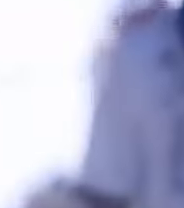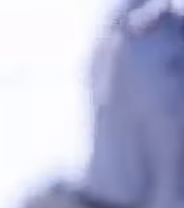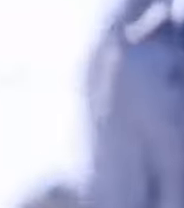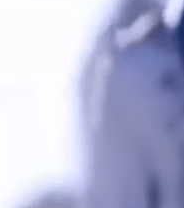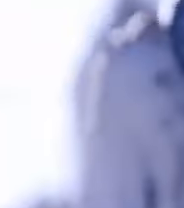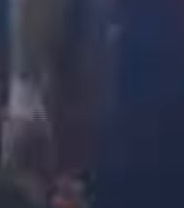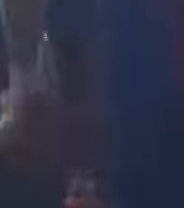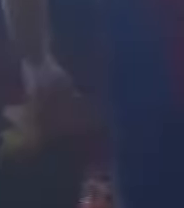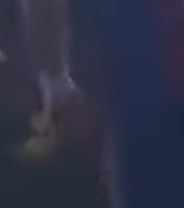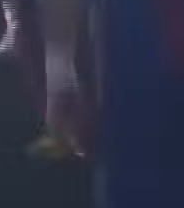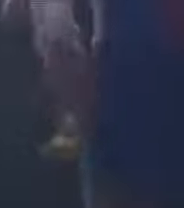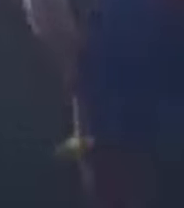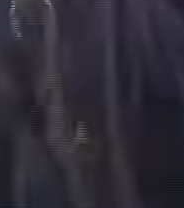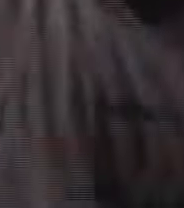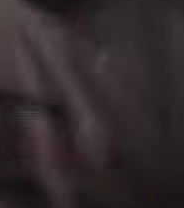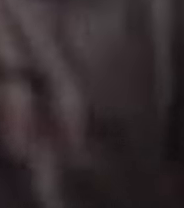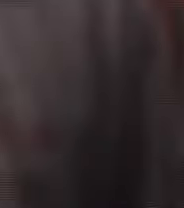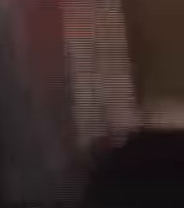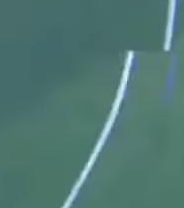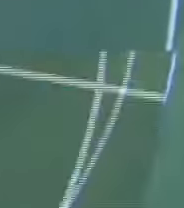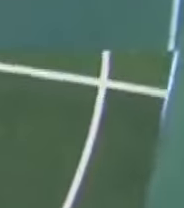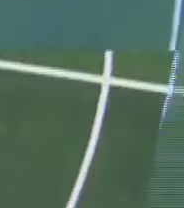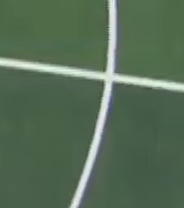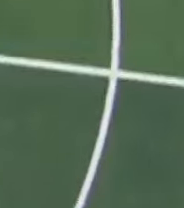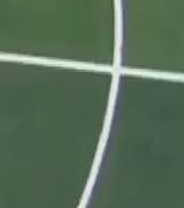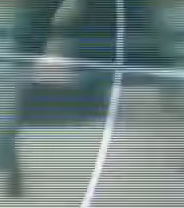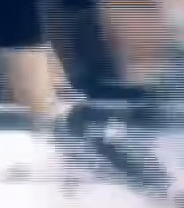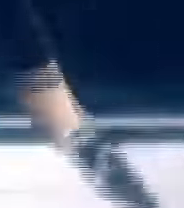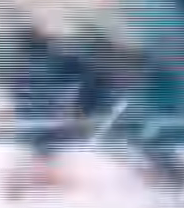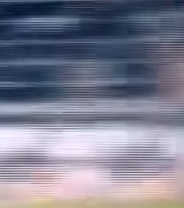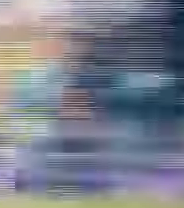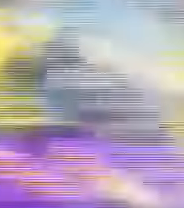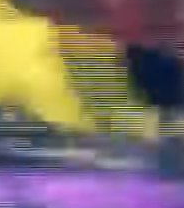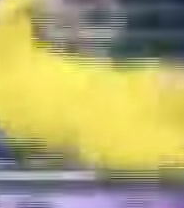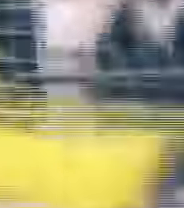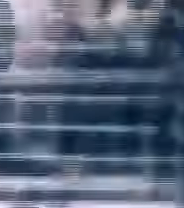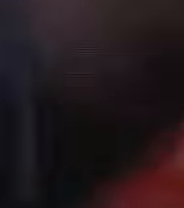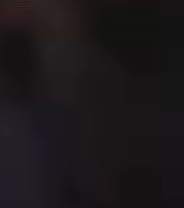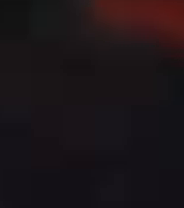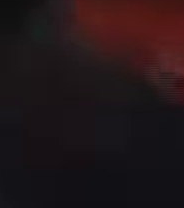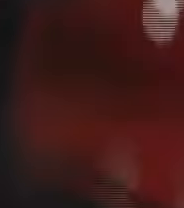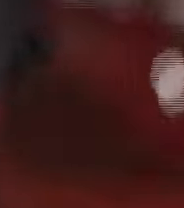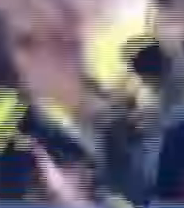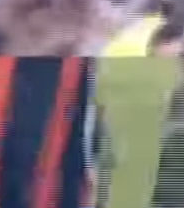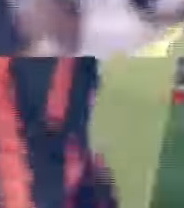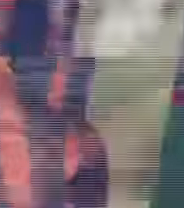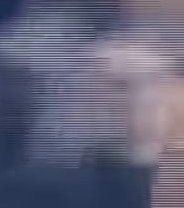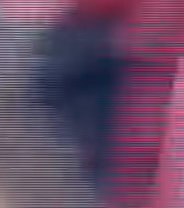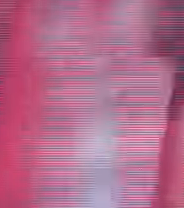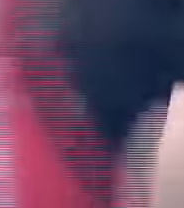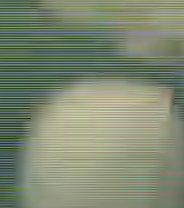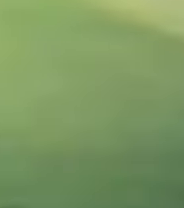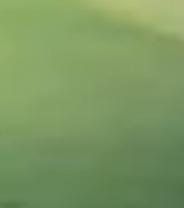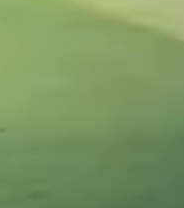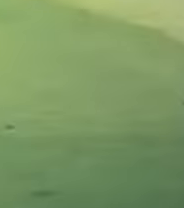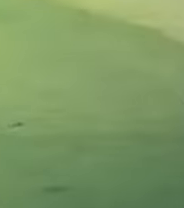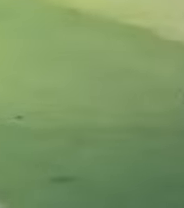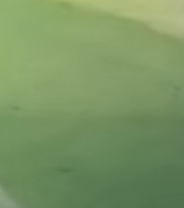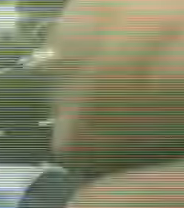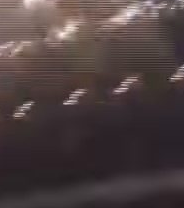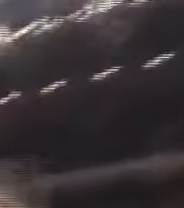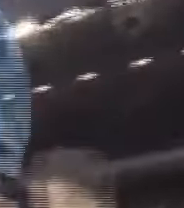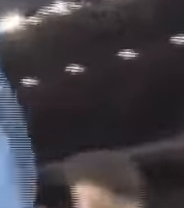Great to have you with us on your World of Champions. Phil Foden is having the season of his life.